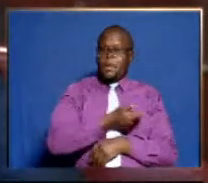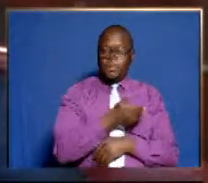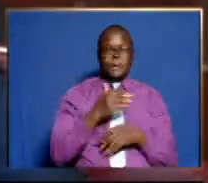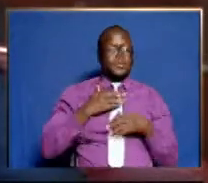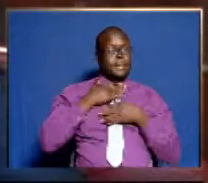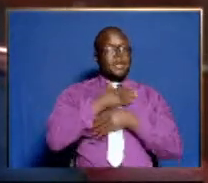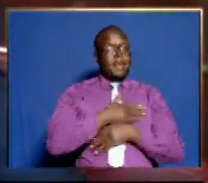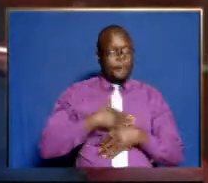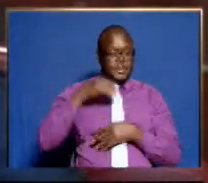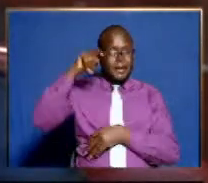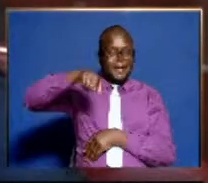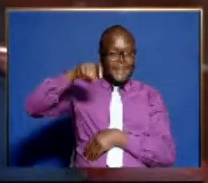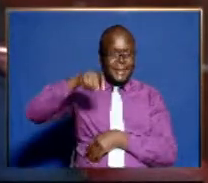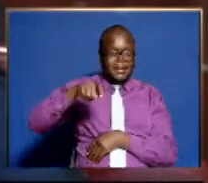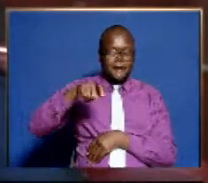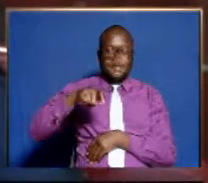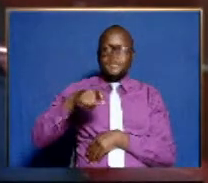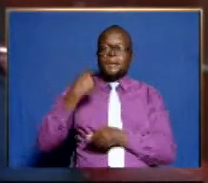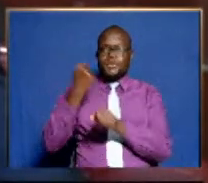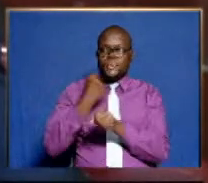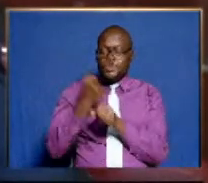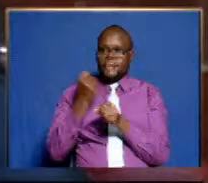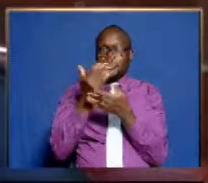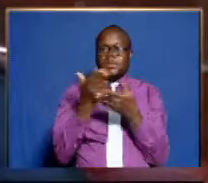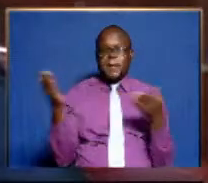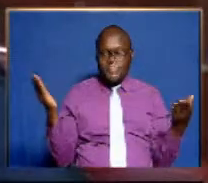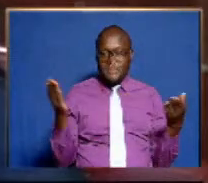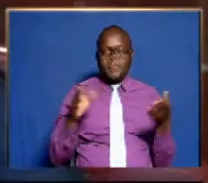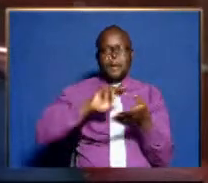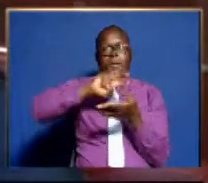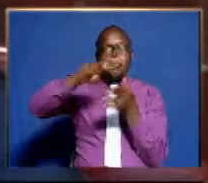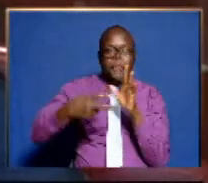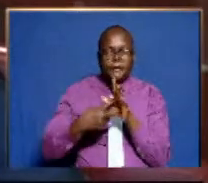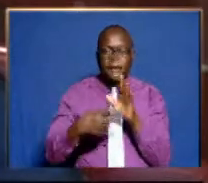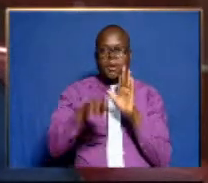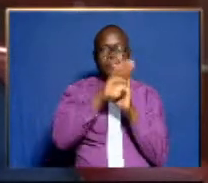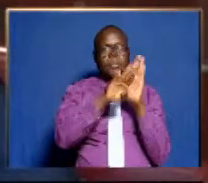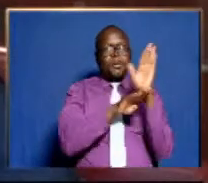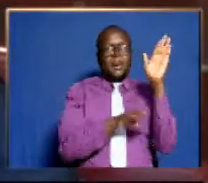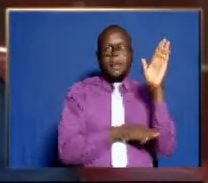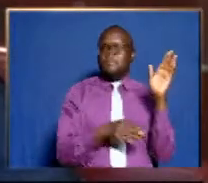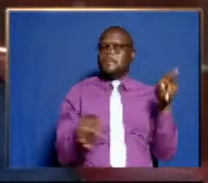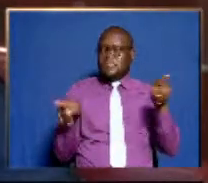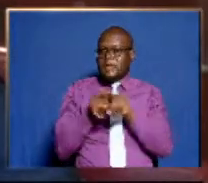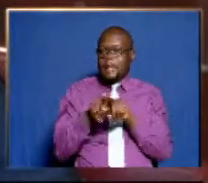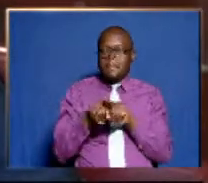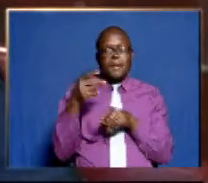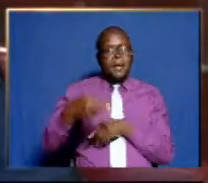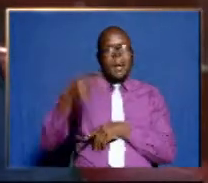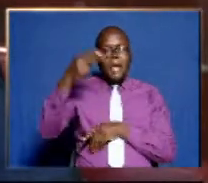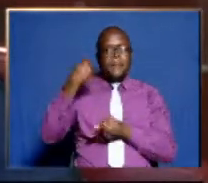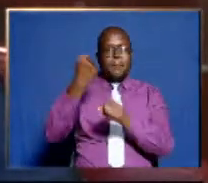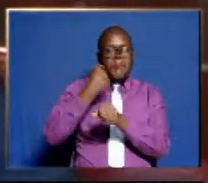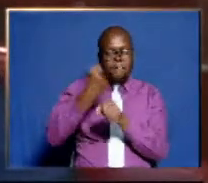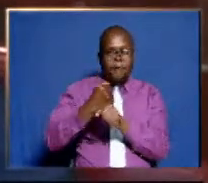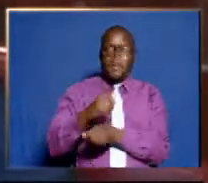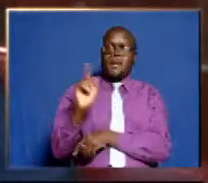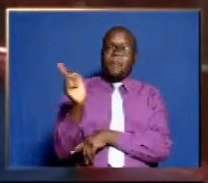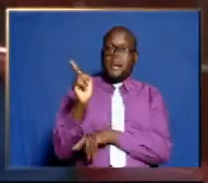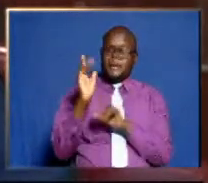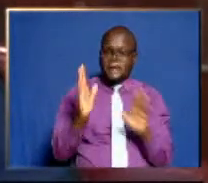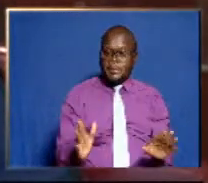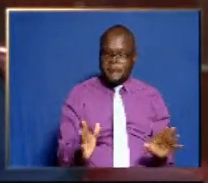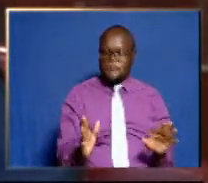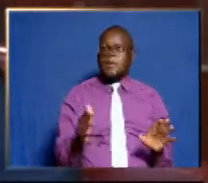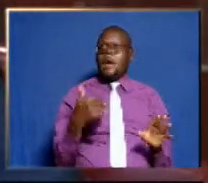appreciates the need to place certain key projects or programs under seemingly high-performing ministries, there